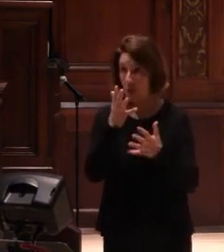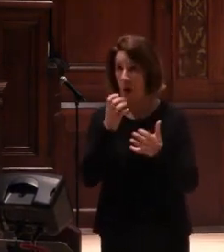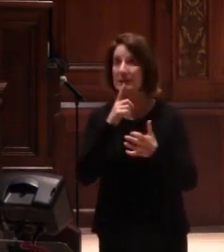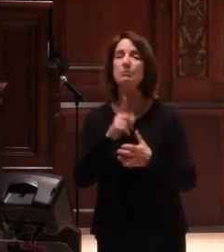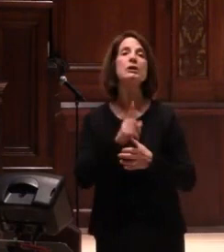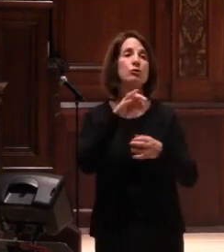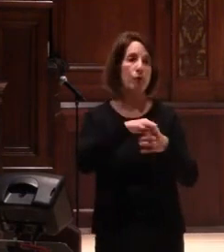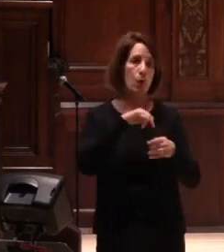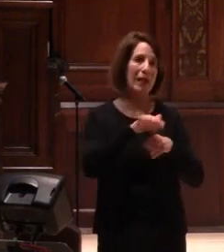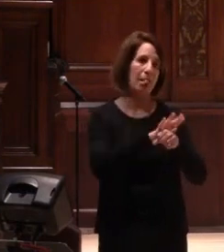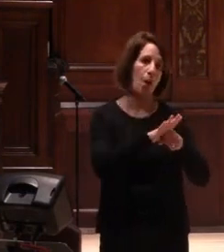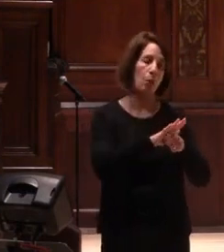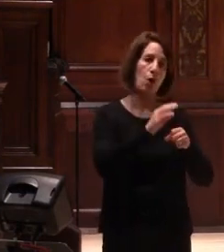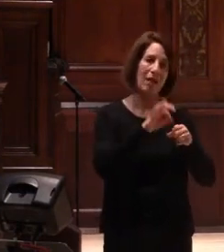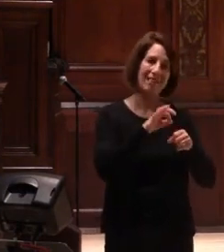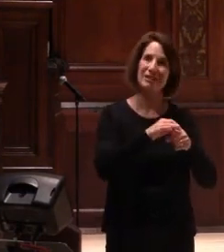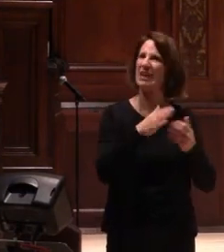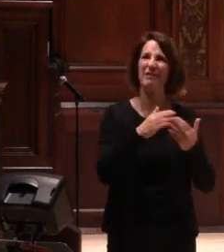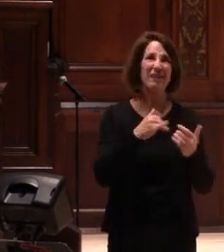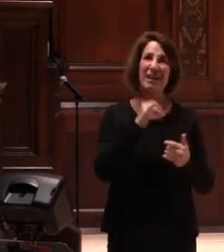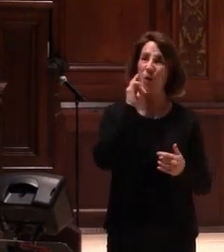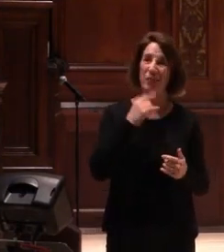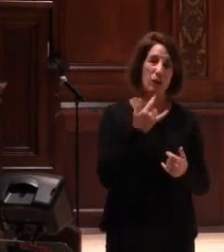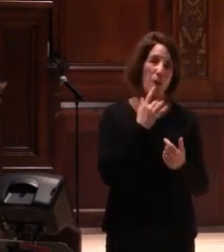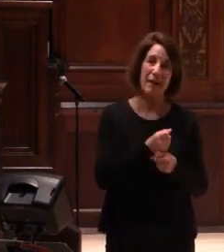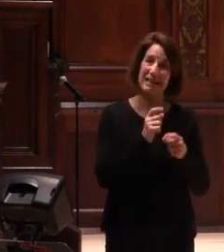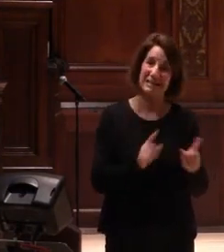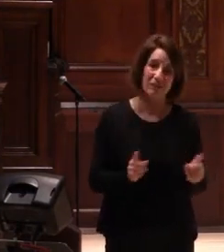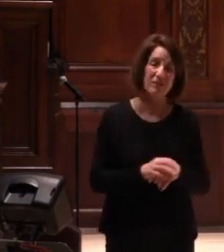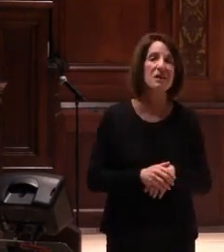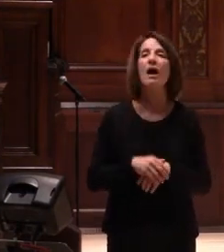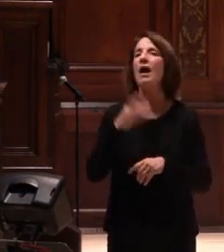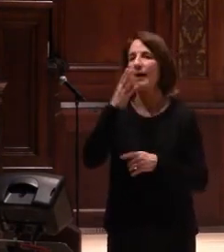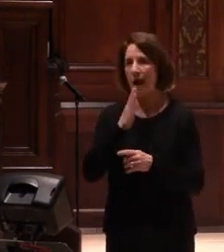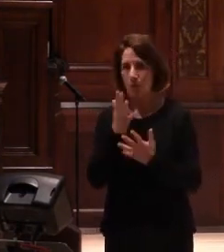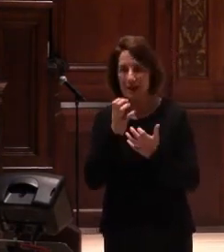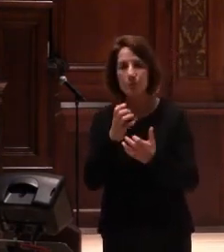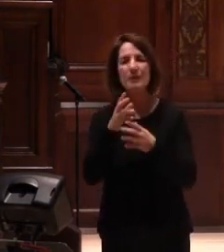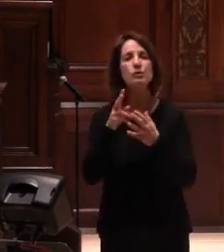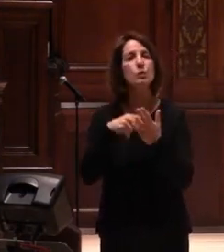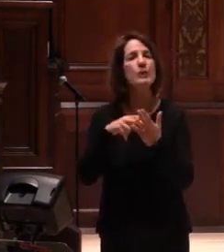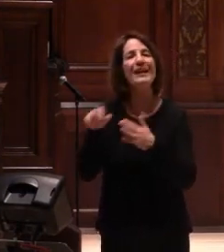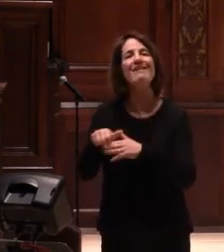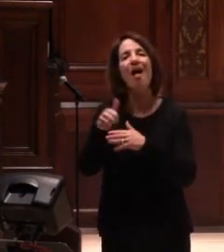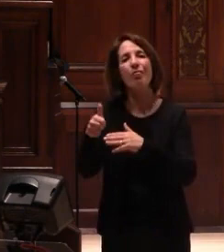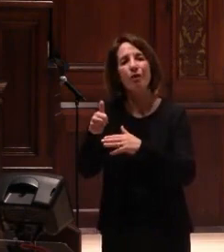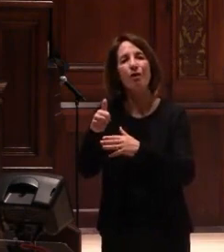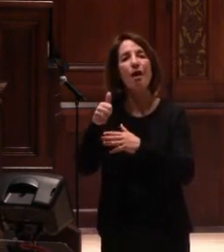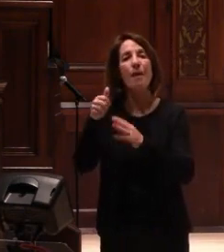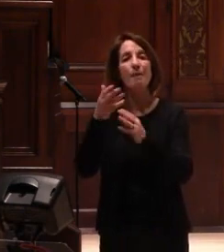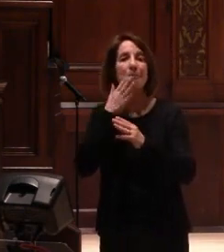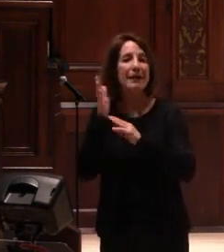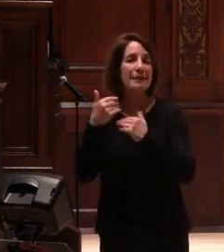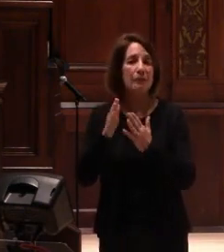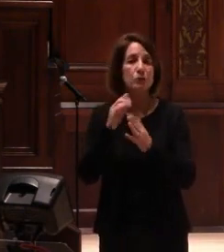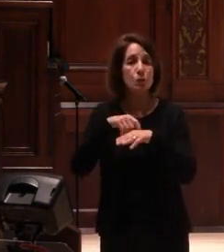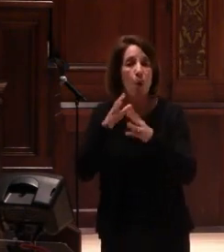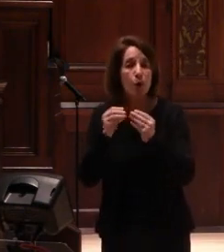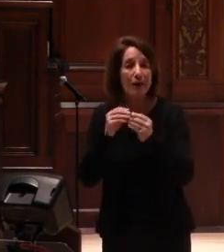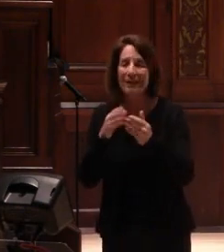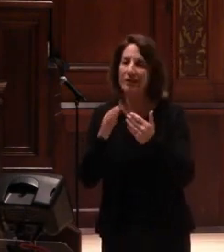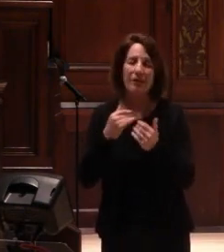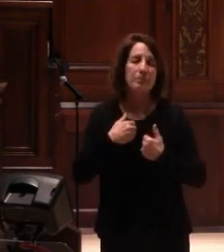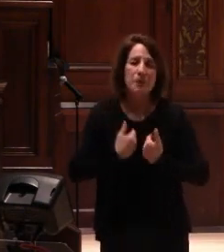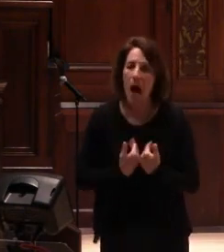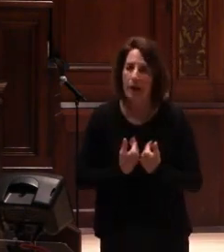feel like it'll make a difference. God wants me to read an extra bedtime story to my kids, even when I'm exhausted. God wants me to say a prayer and